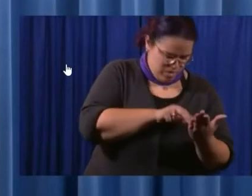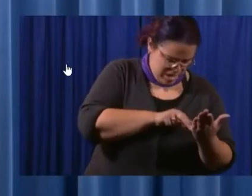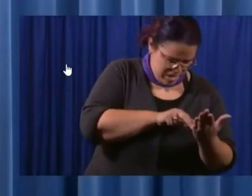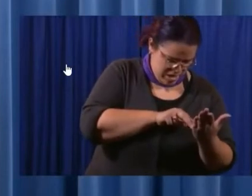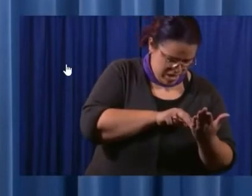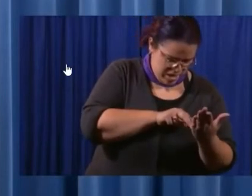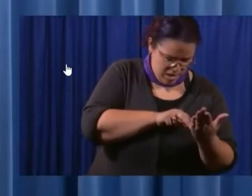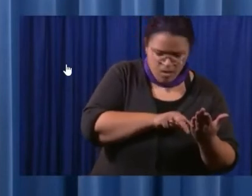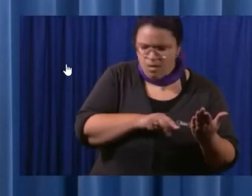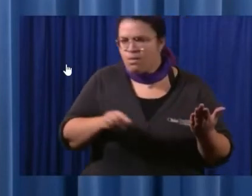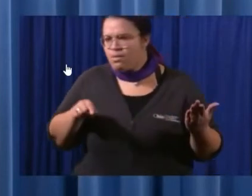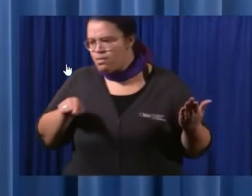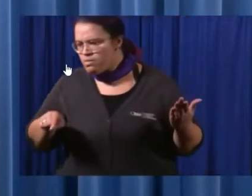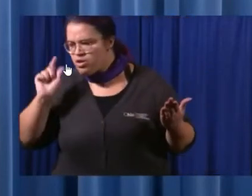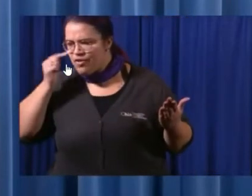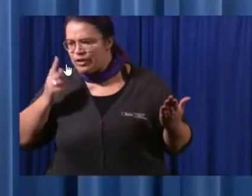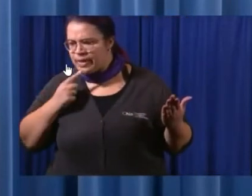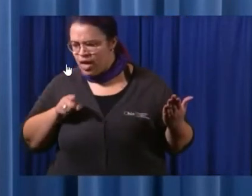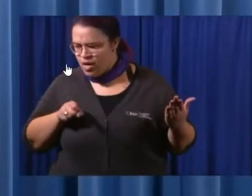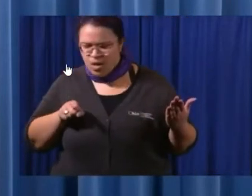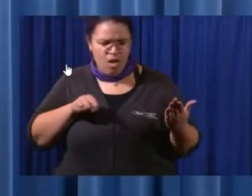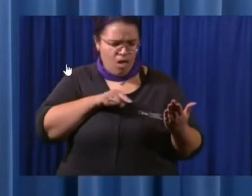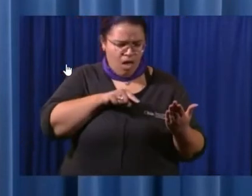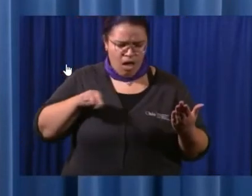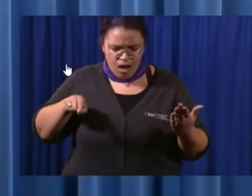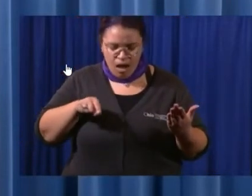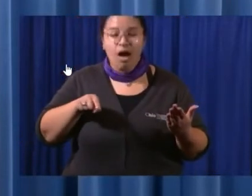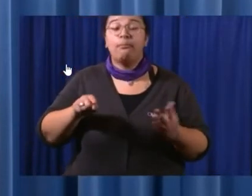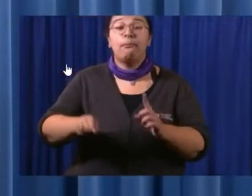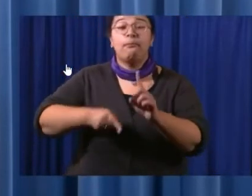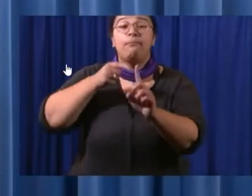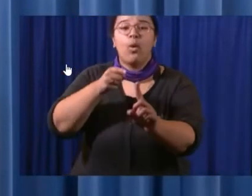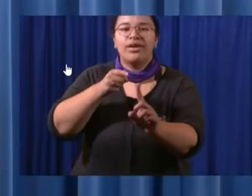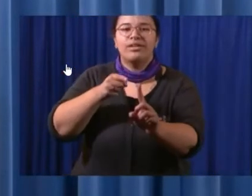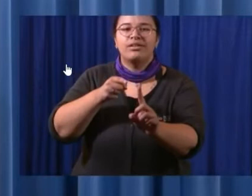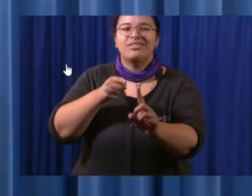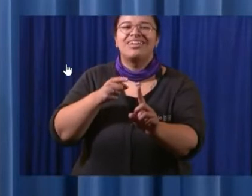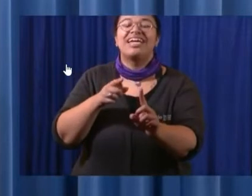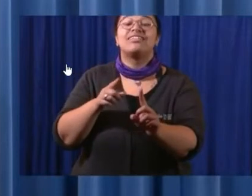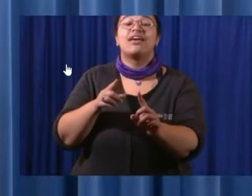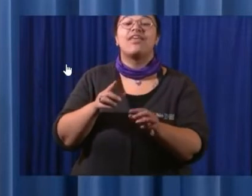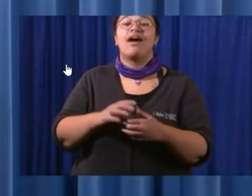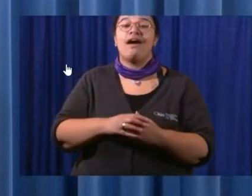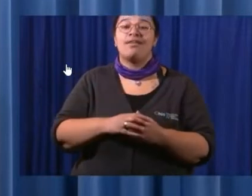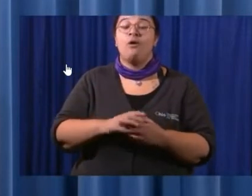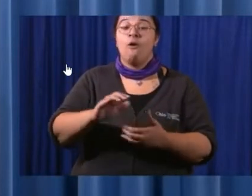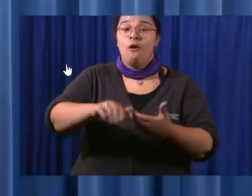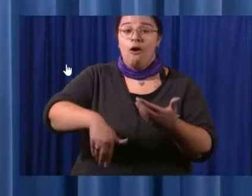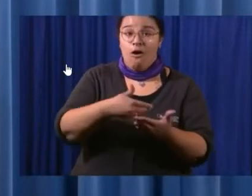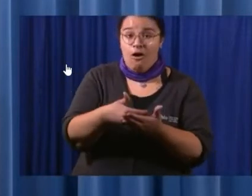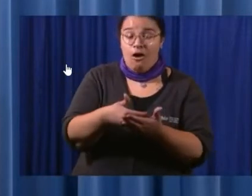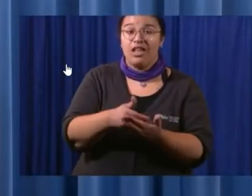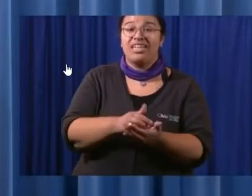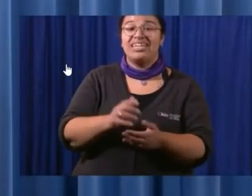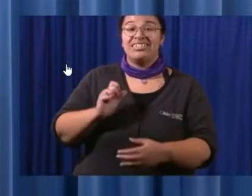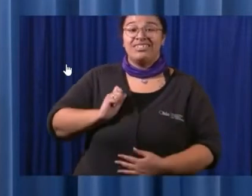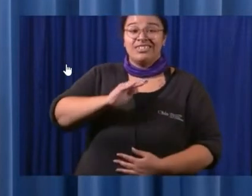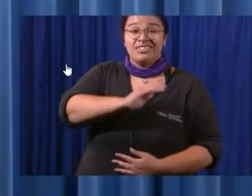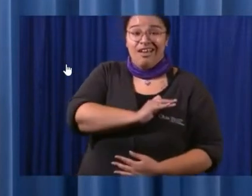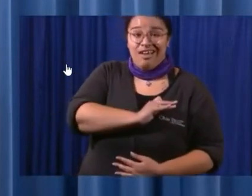to put an order on that every employee, every teacher, et cetera, wears